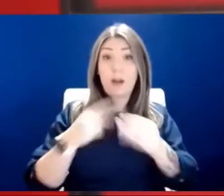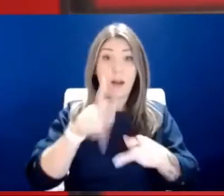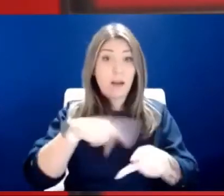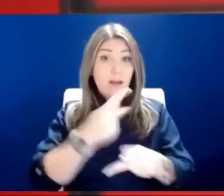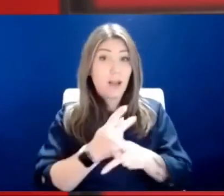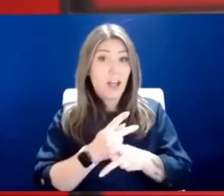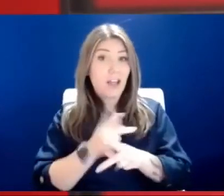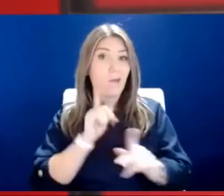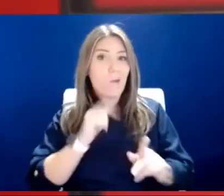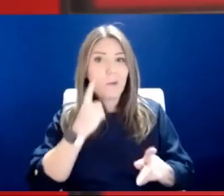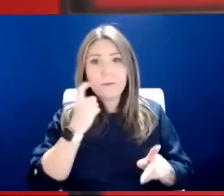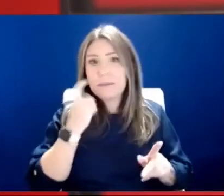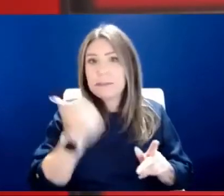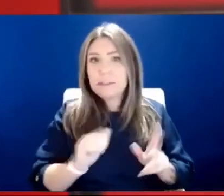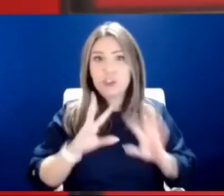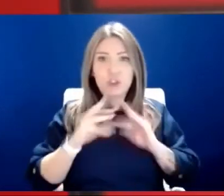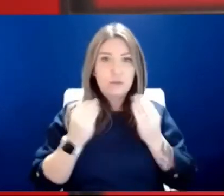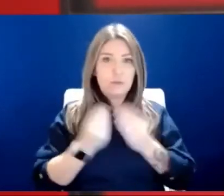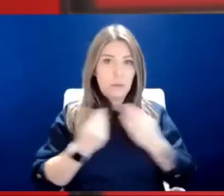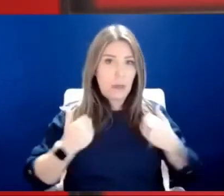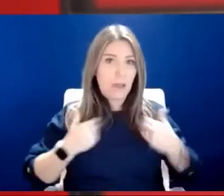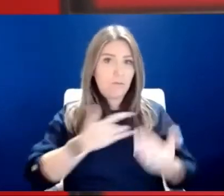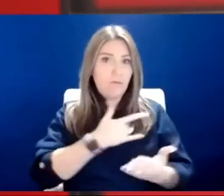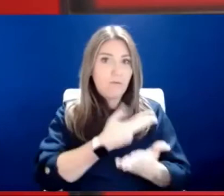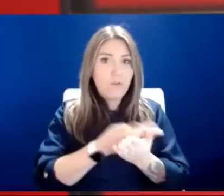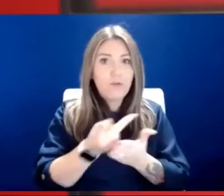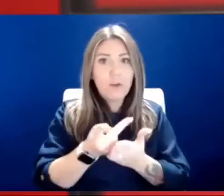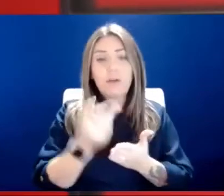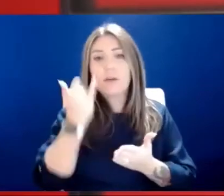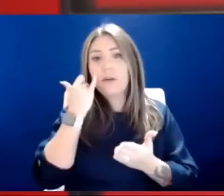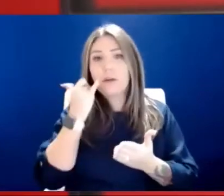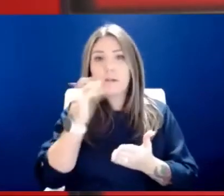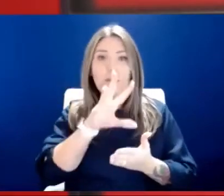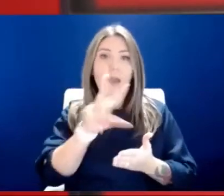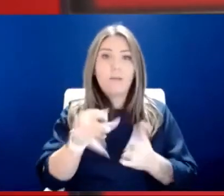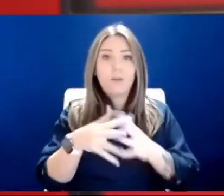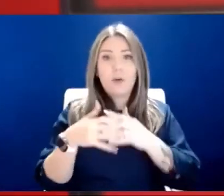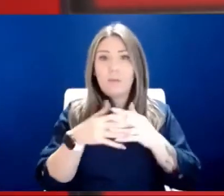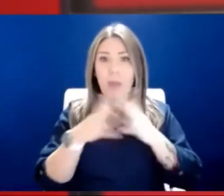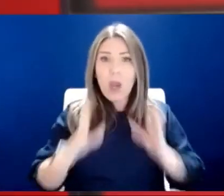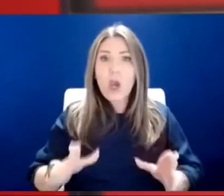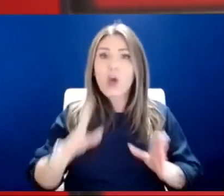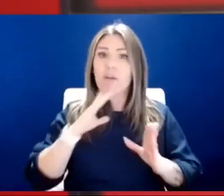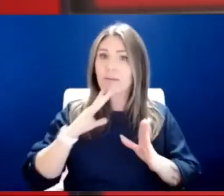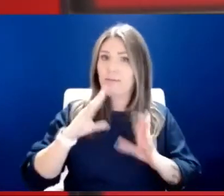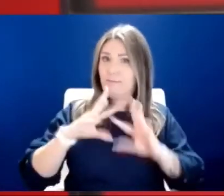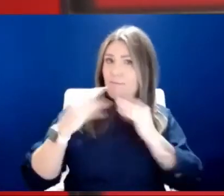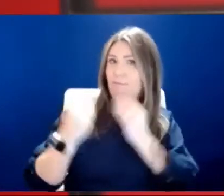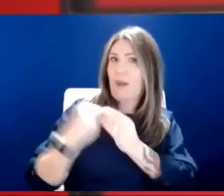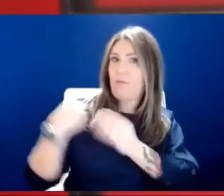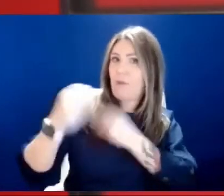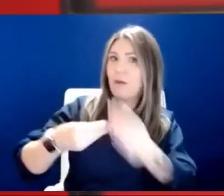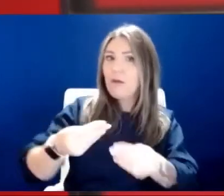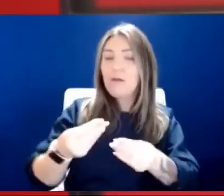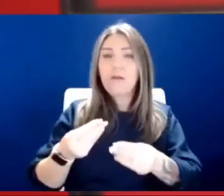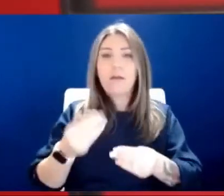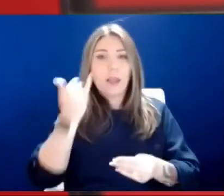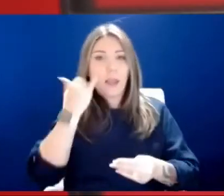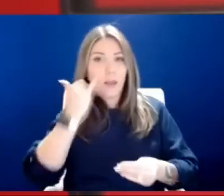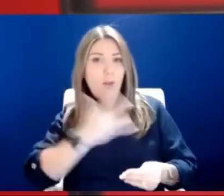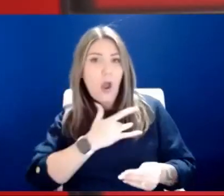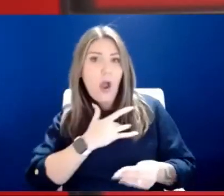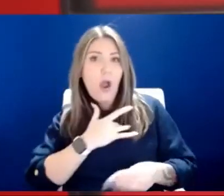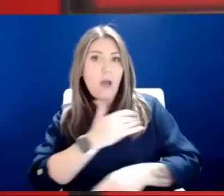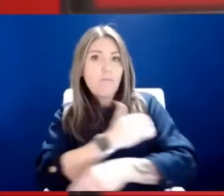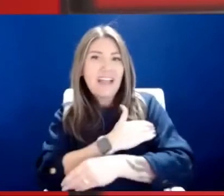in your family who has heart failure, if you are African American descent, if your heart muscles are thick, if